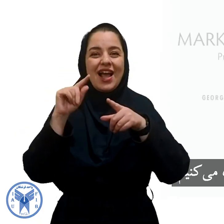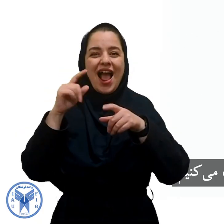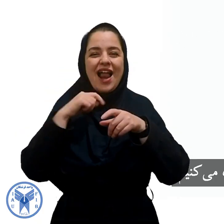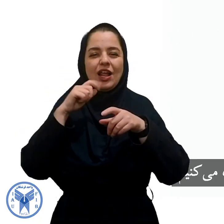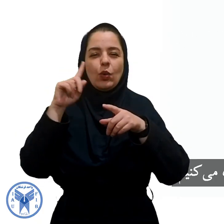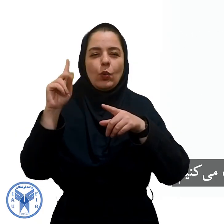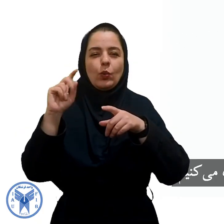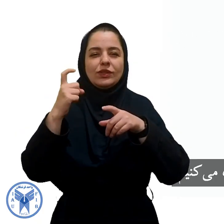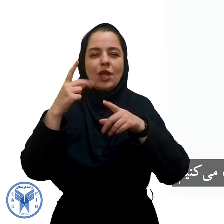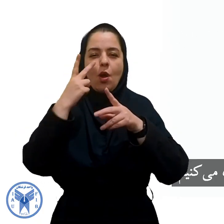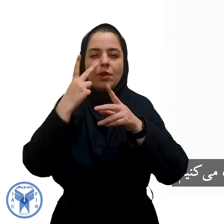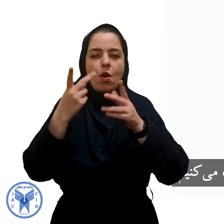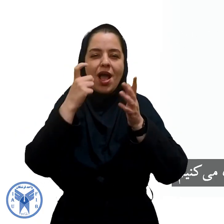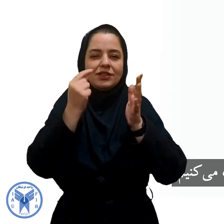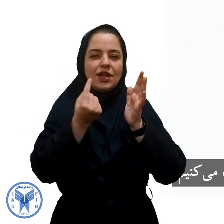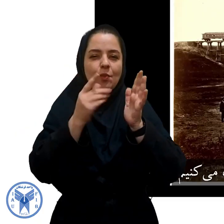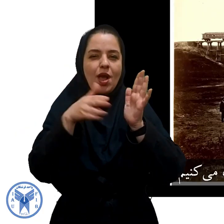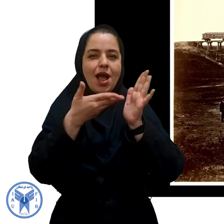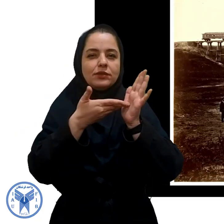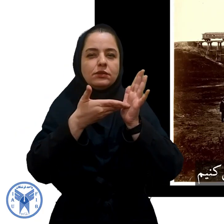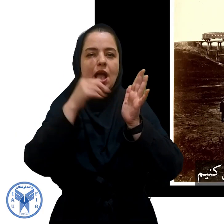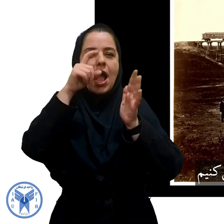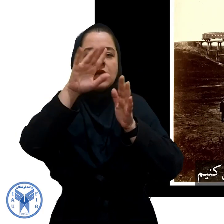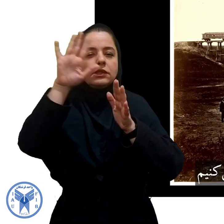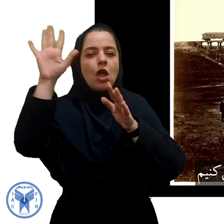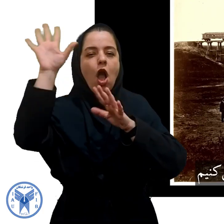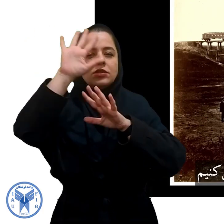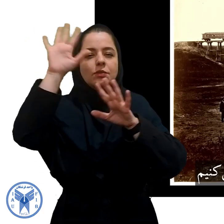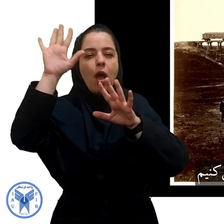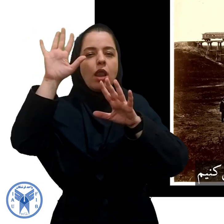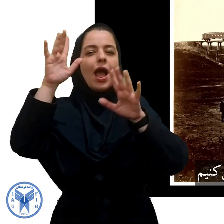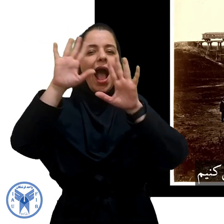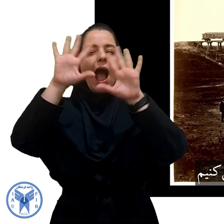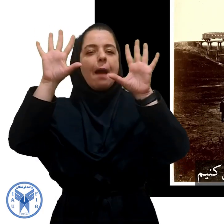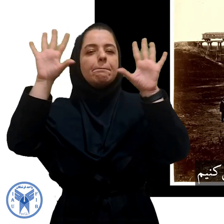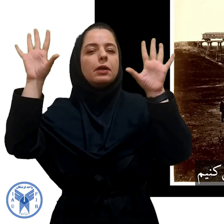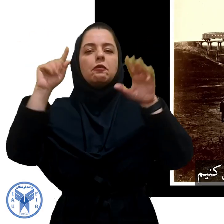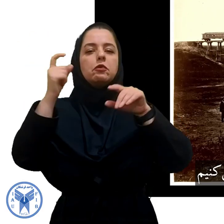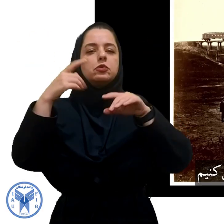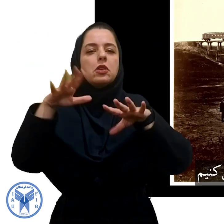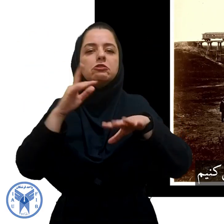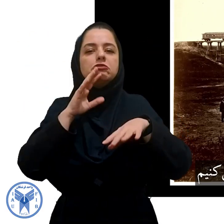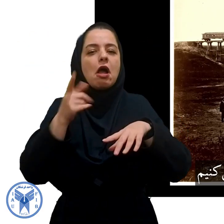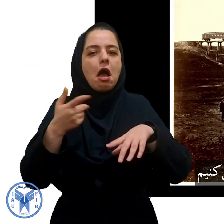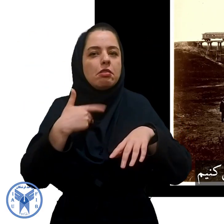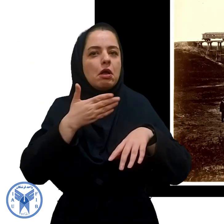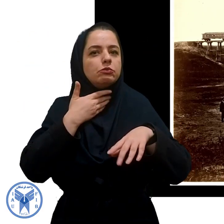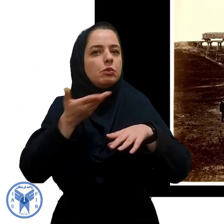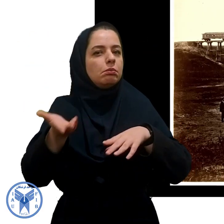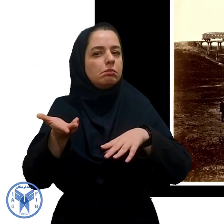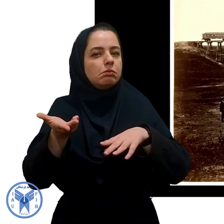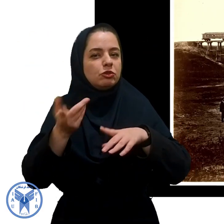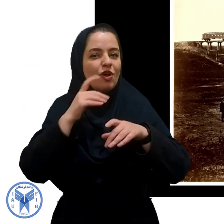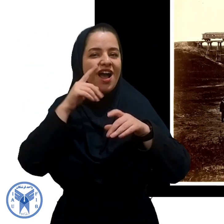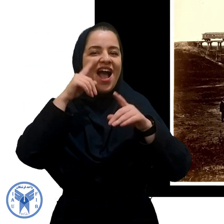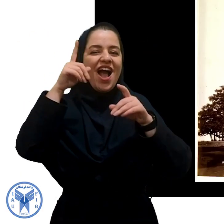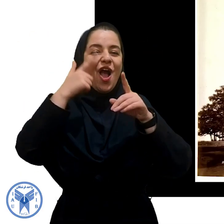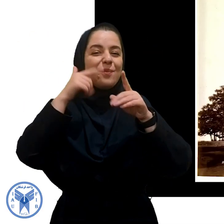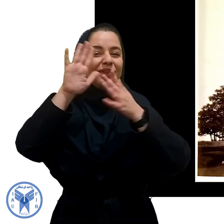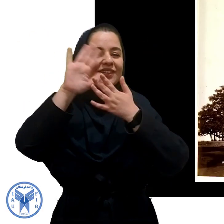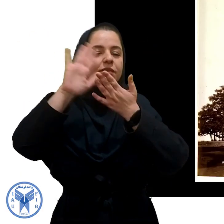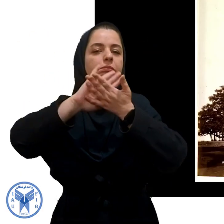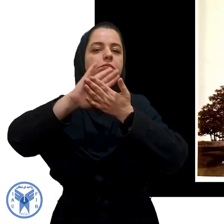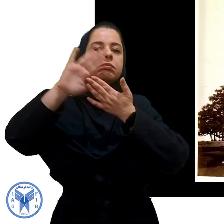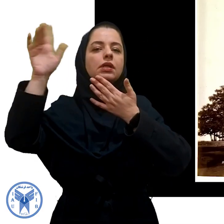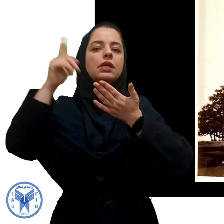at 19th century landscape photographs and you wonder, why didn't they have any clouds in those days? It's because